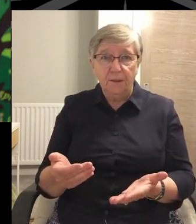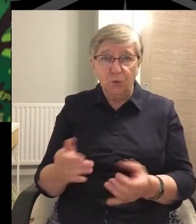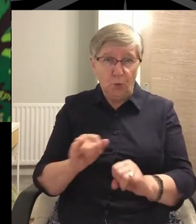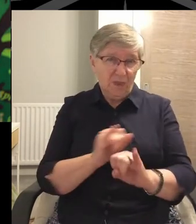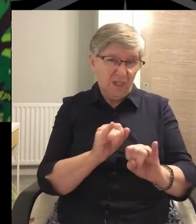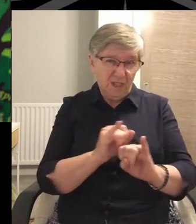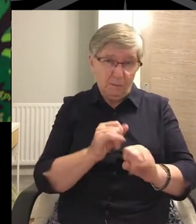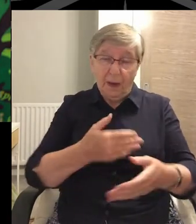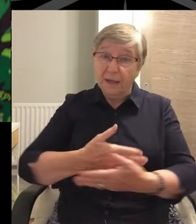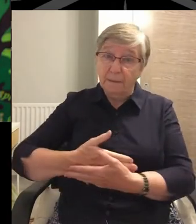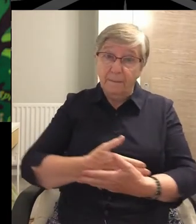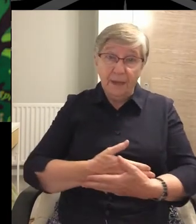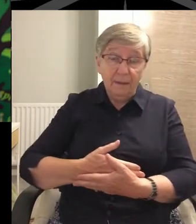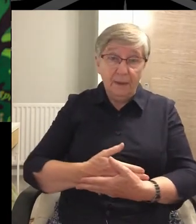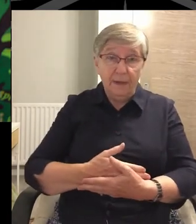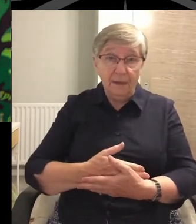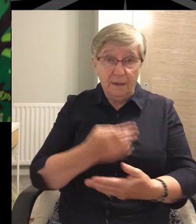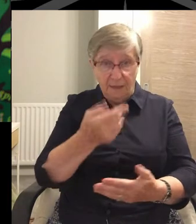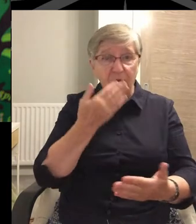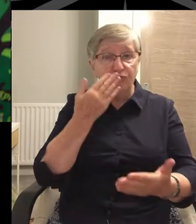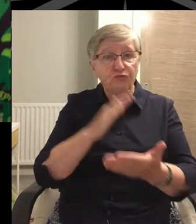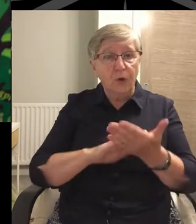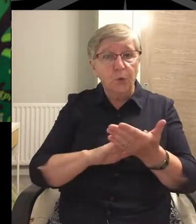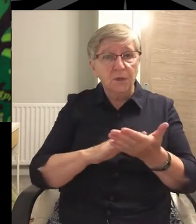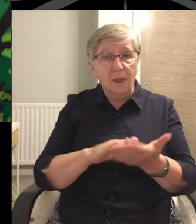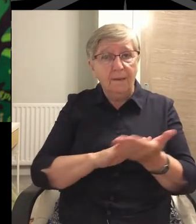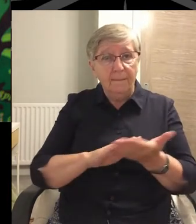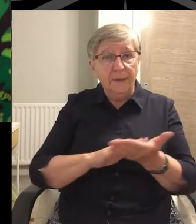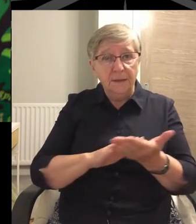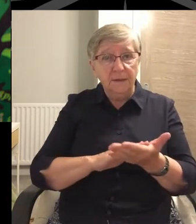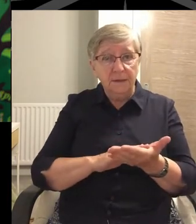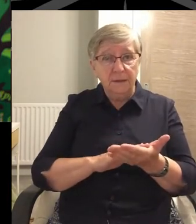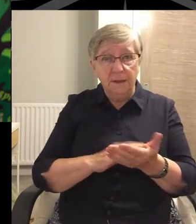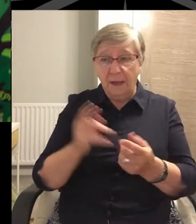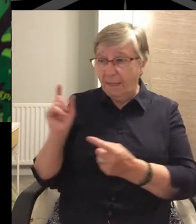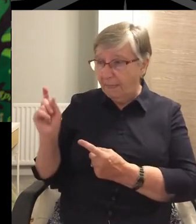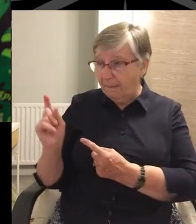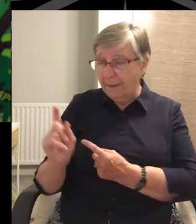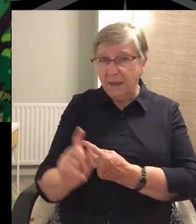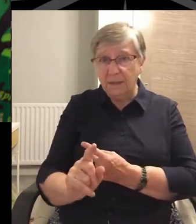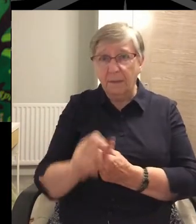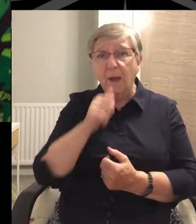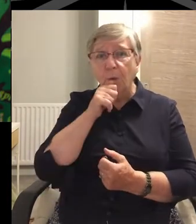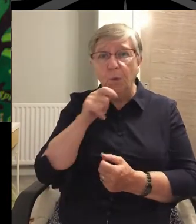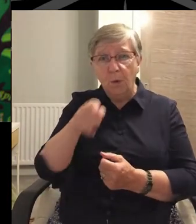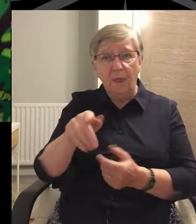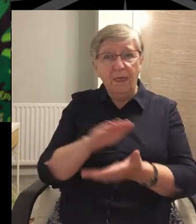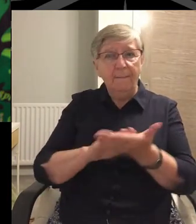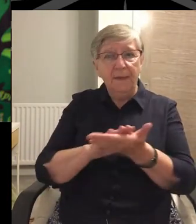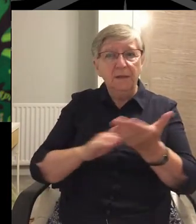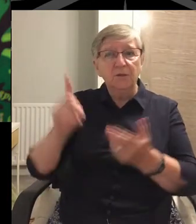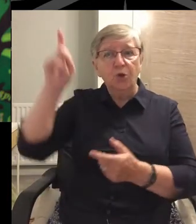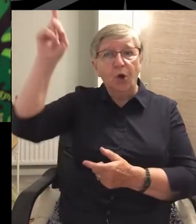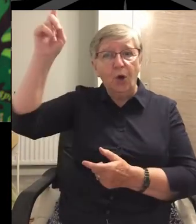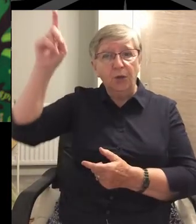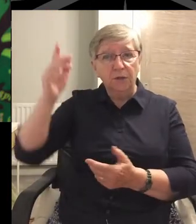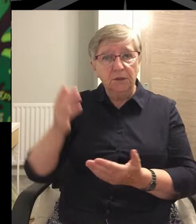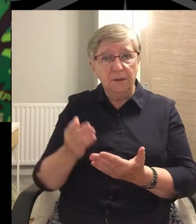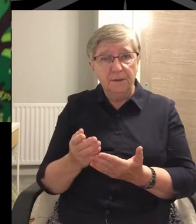So the despised newborn, verse 3, is Jerusalem, and the passerby is the Lord, verse